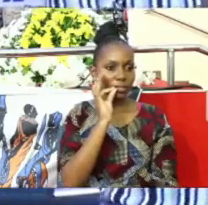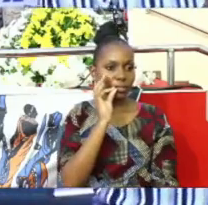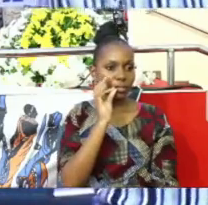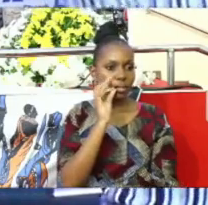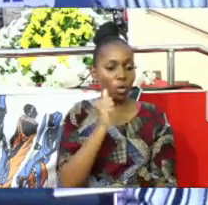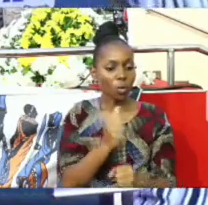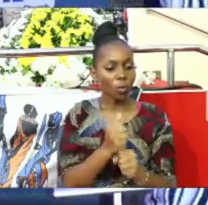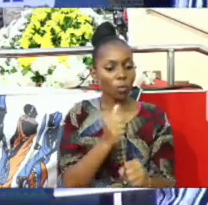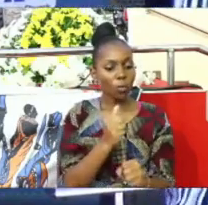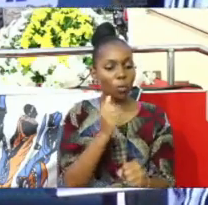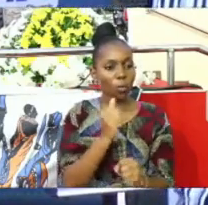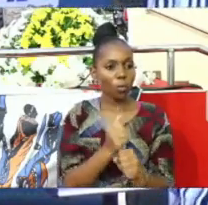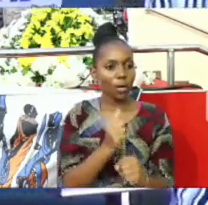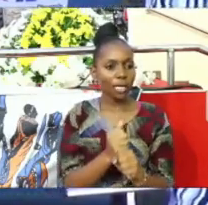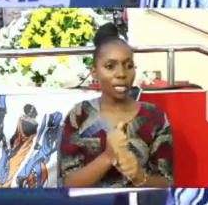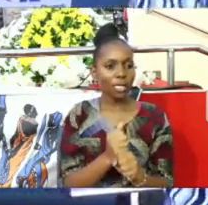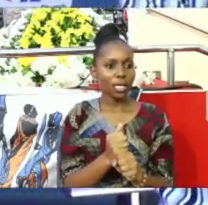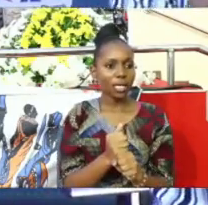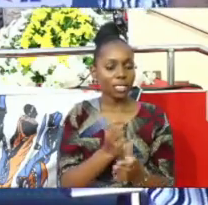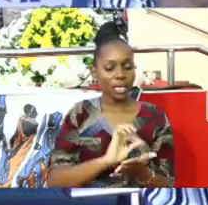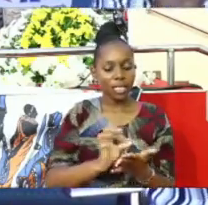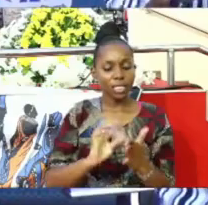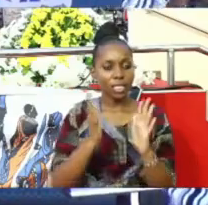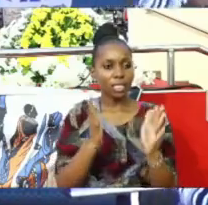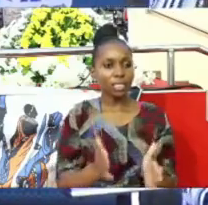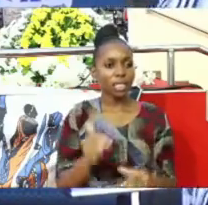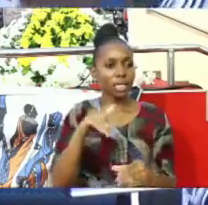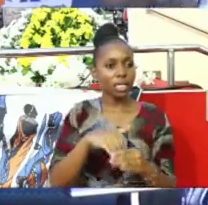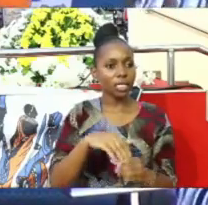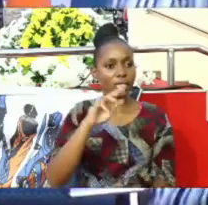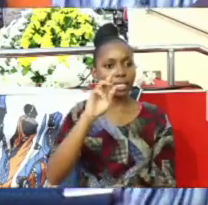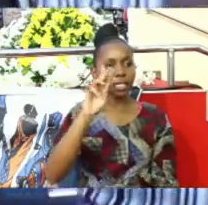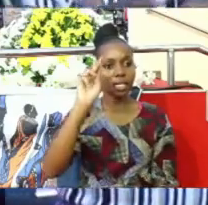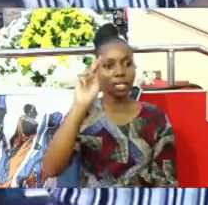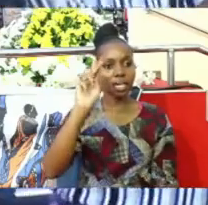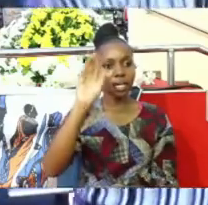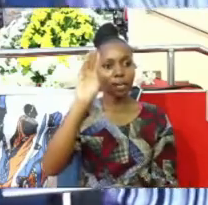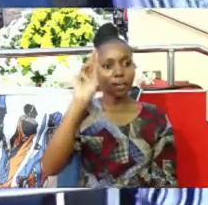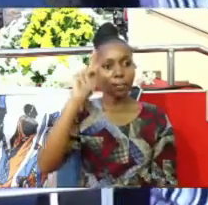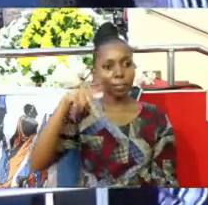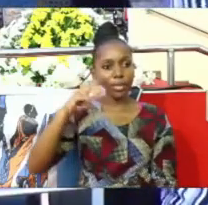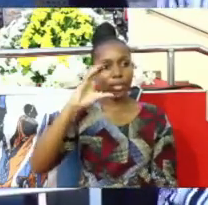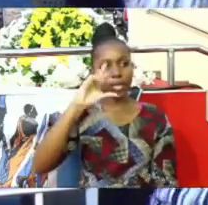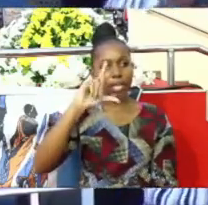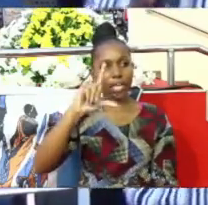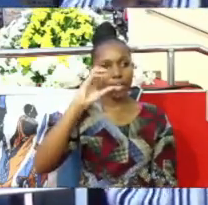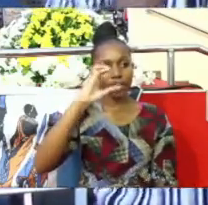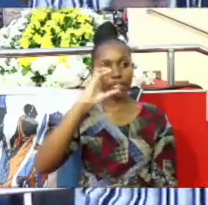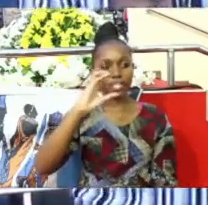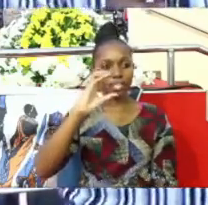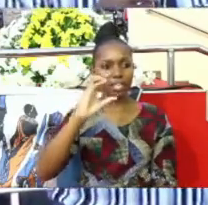Kenya Power. Akiwa anafanya kazi kama secretary pale Kenya Power. Who would have imagined who she'll be today? Nani angedhania atakuwa nini